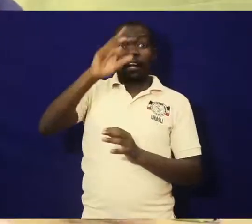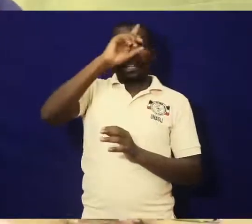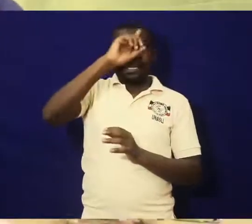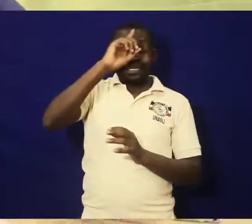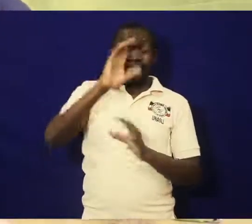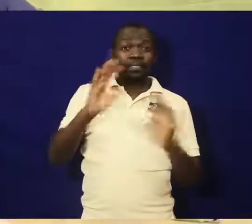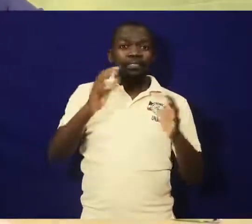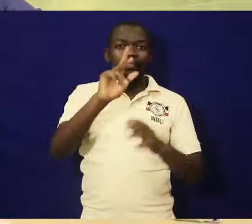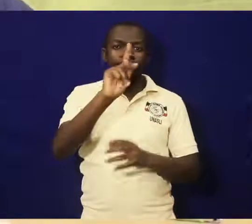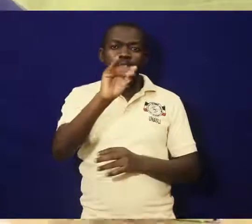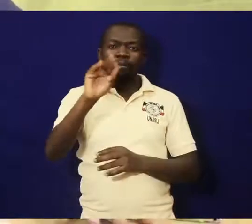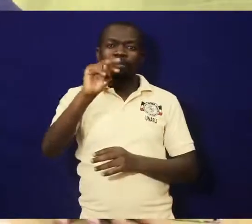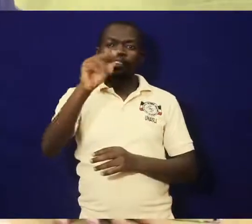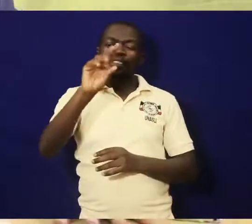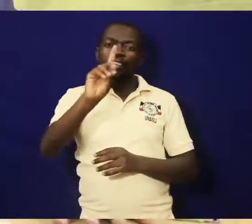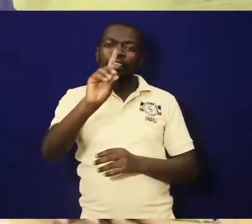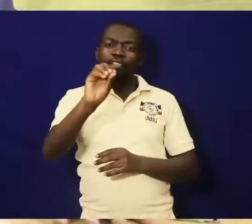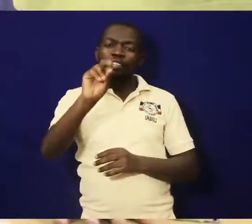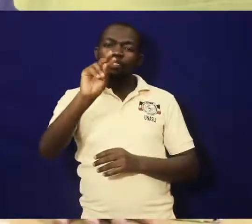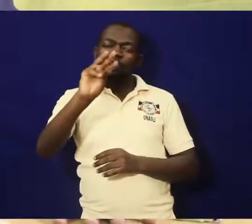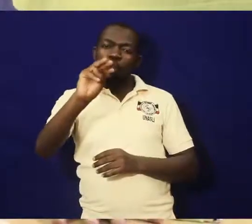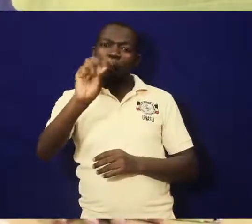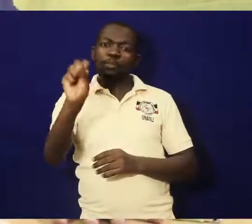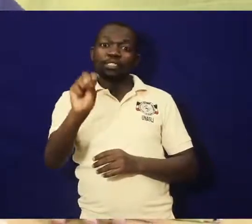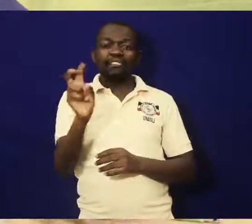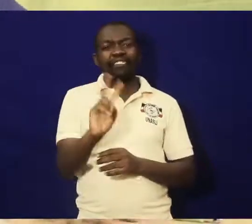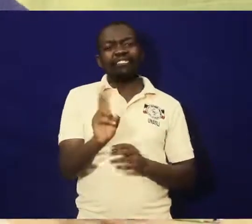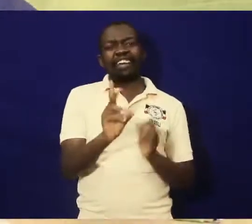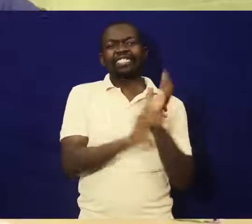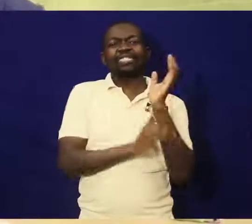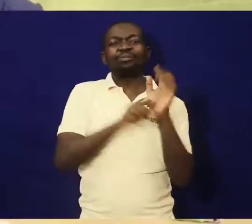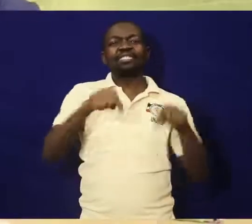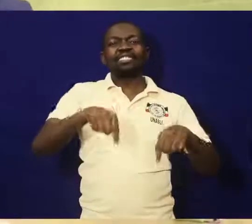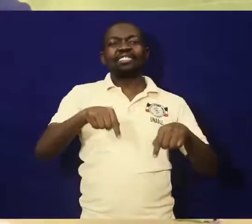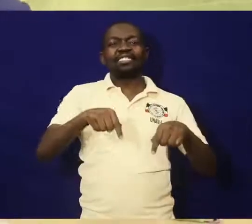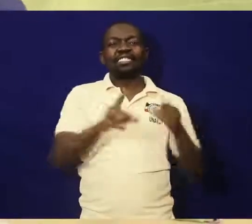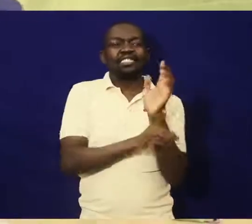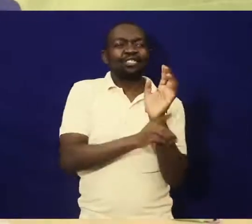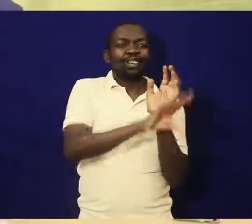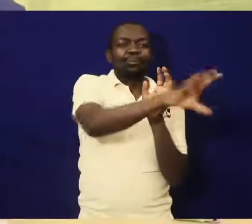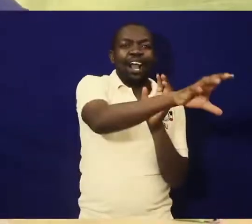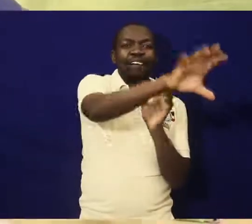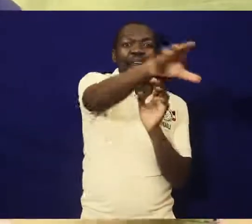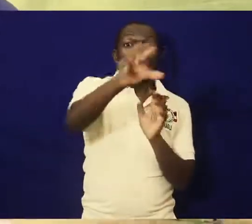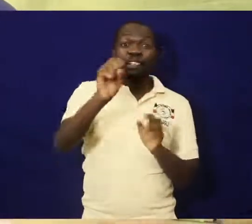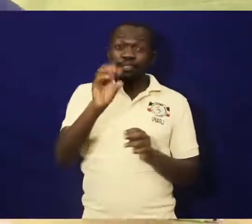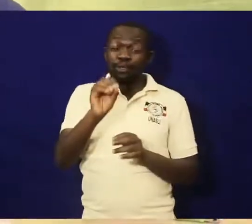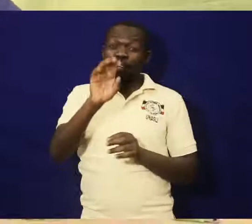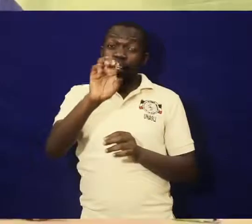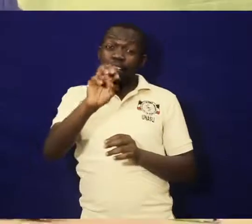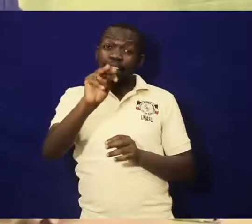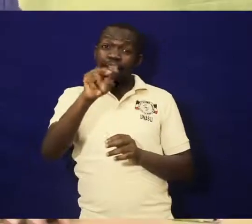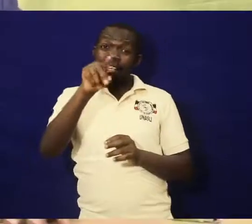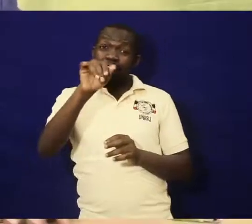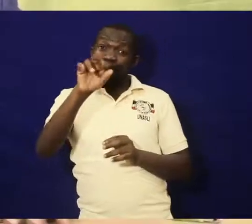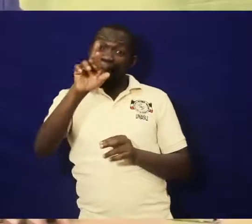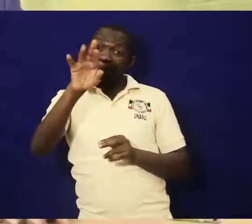country has districts. An empire has kingdoms as the smaller